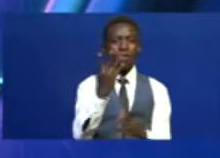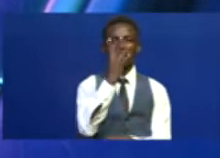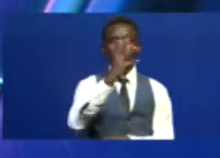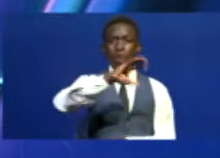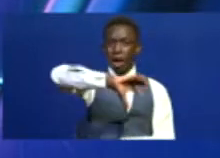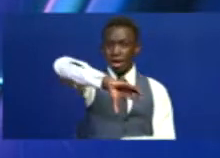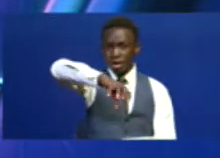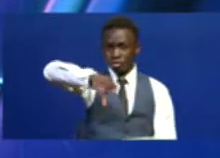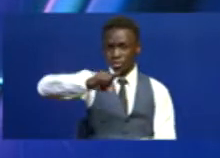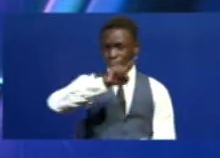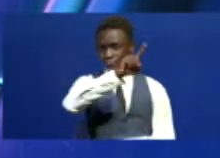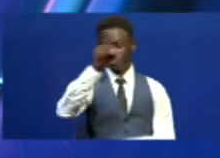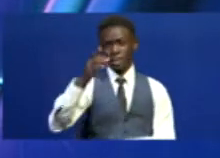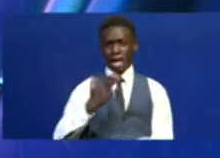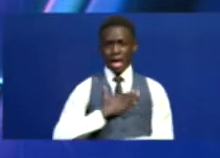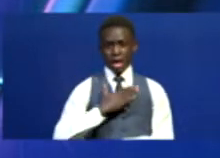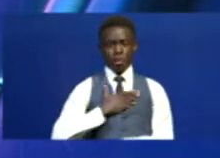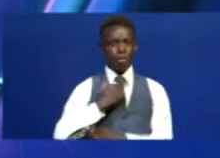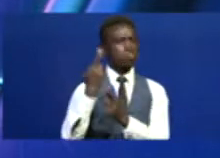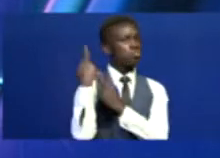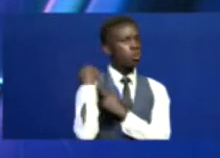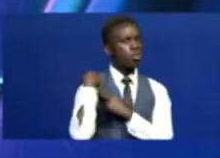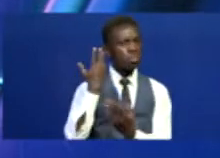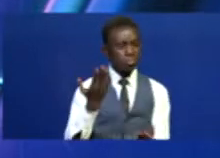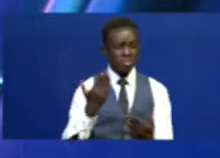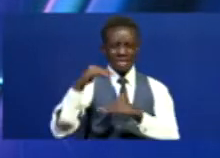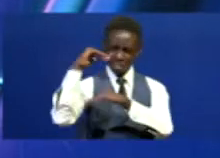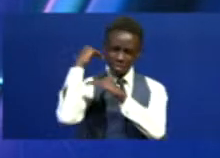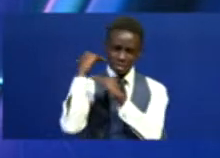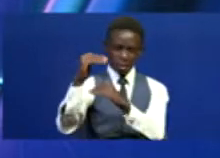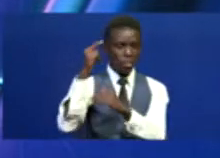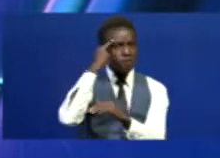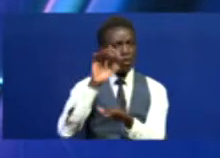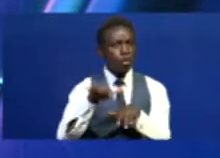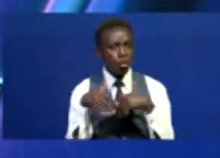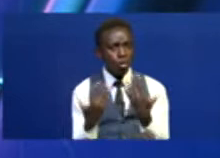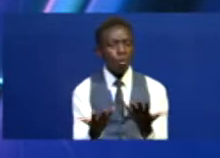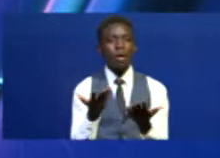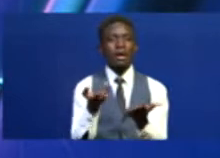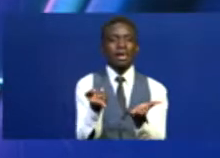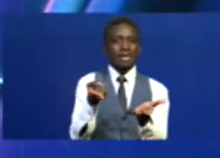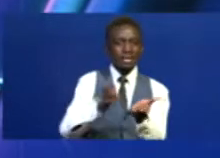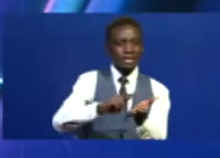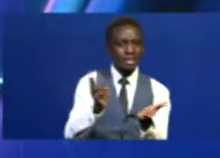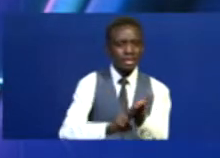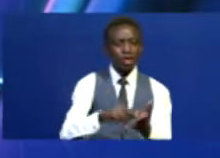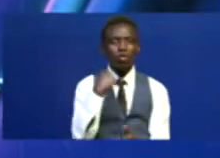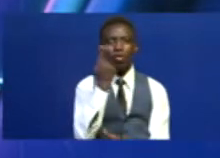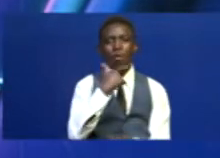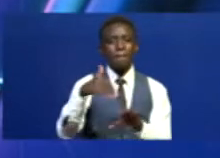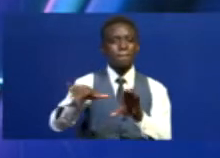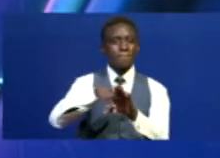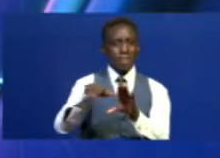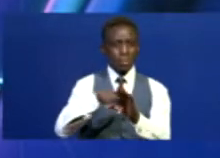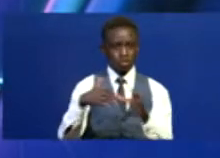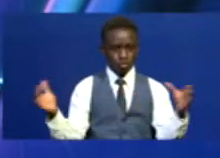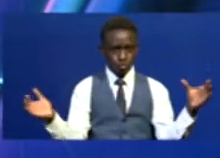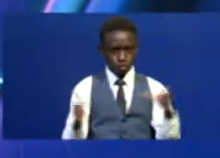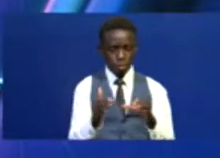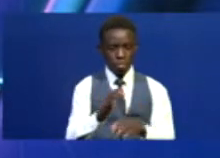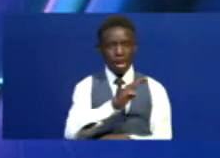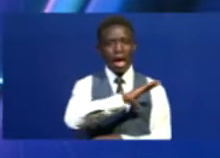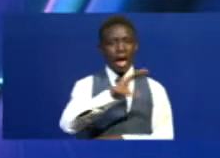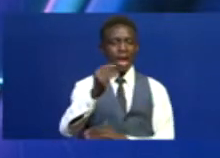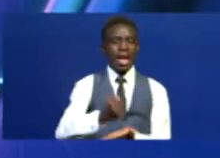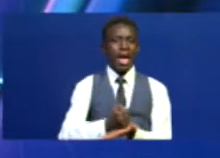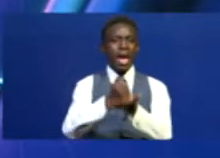to registration, that is, registration of the principal members and declared dependents.